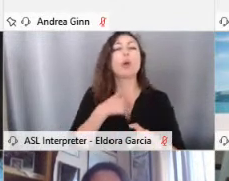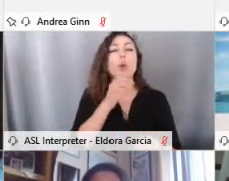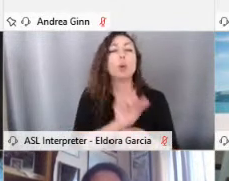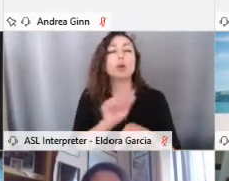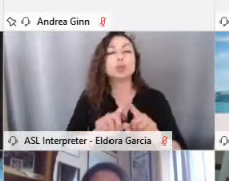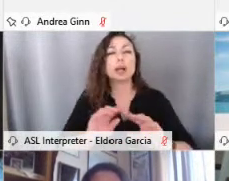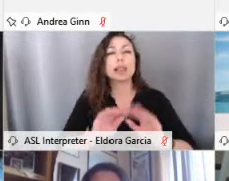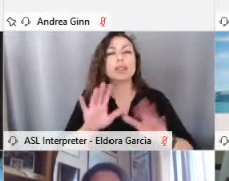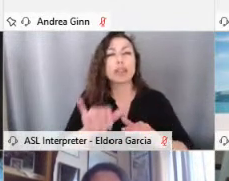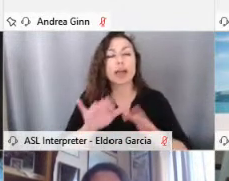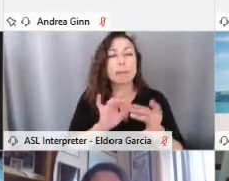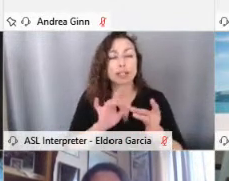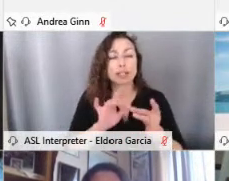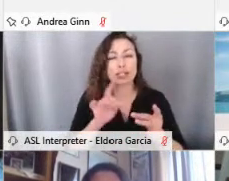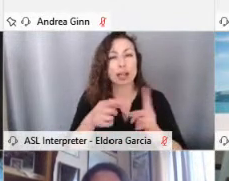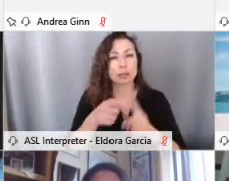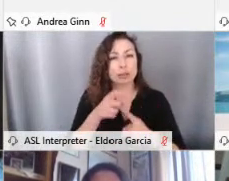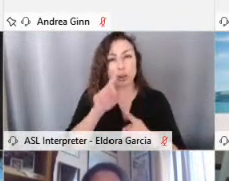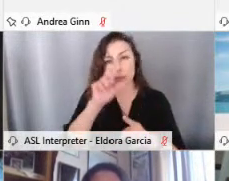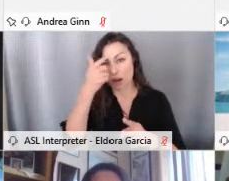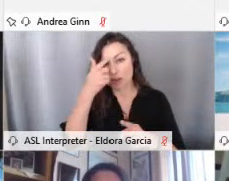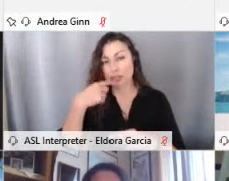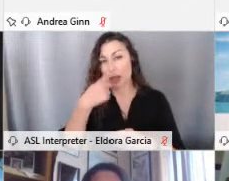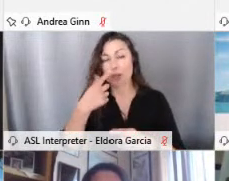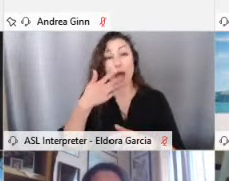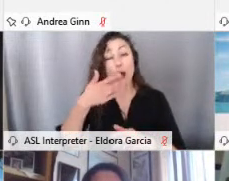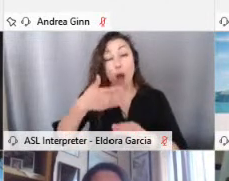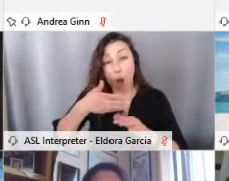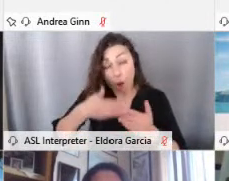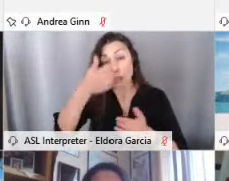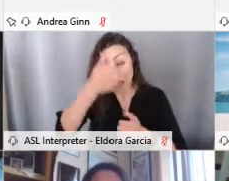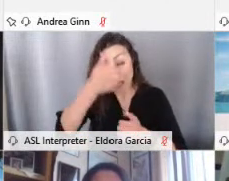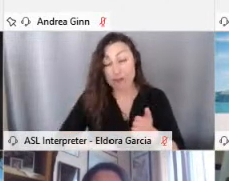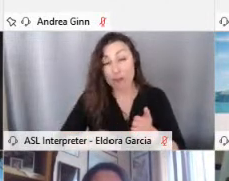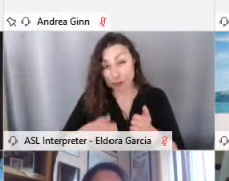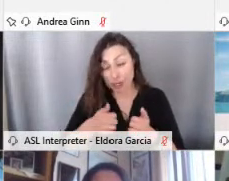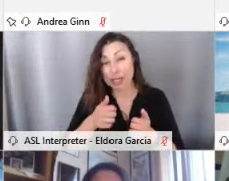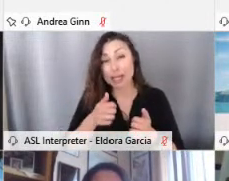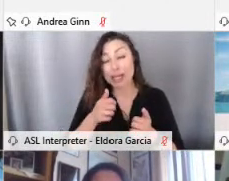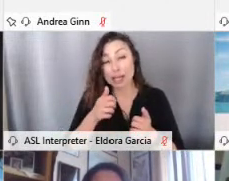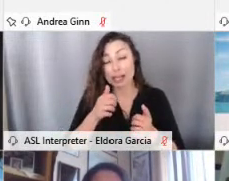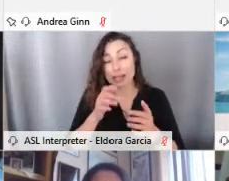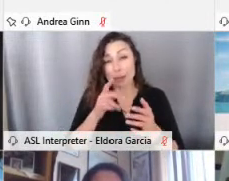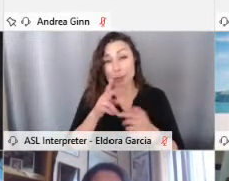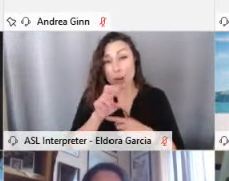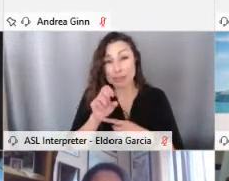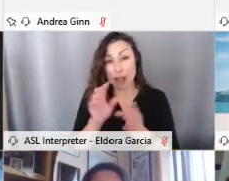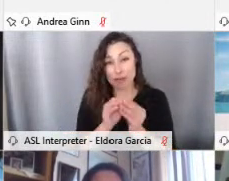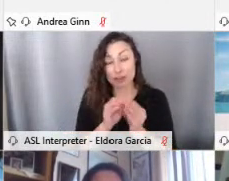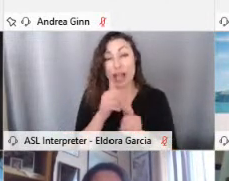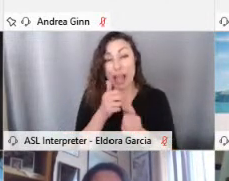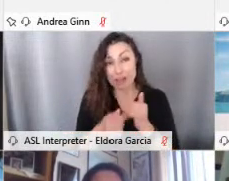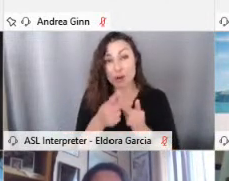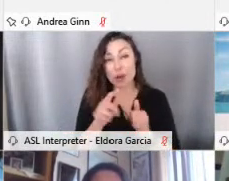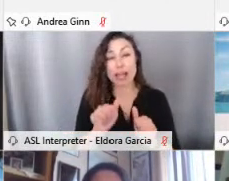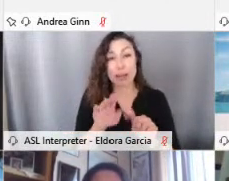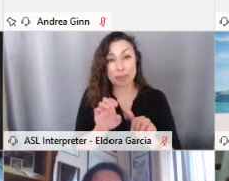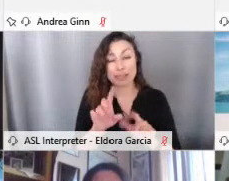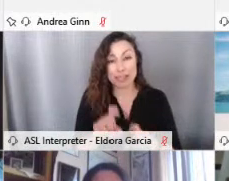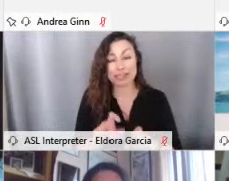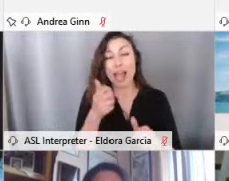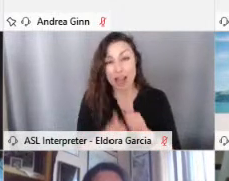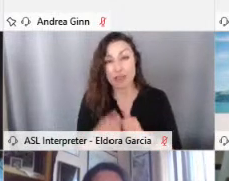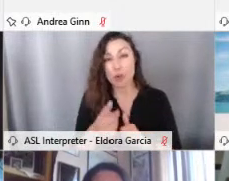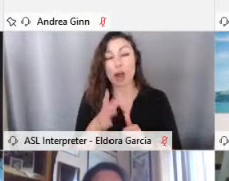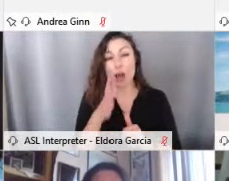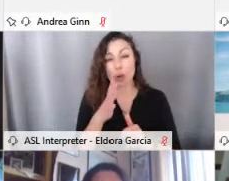that message. It comes out of the governor's mouth at almost every press conference that everyone can be tested and everyone will be covered. But